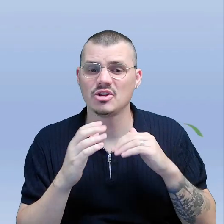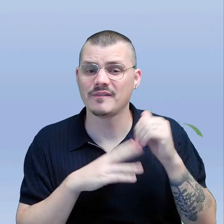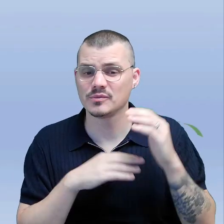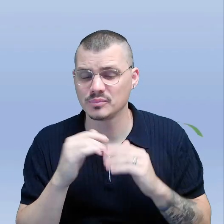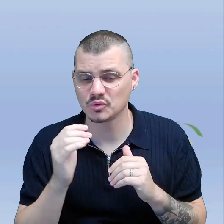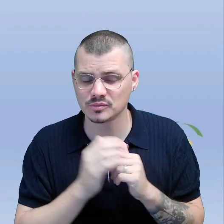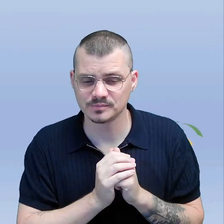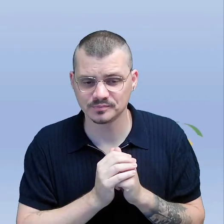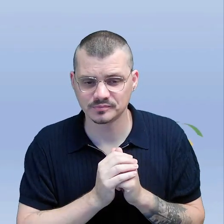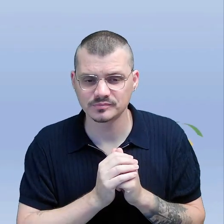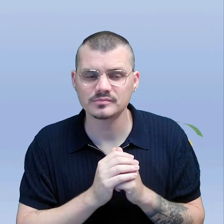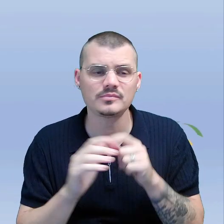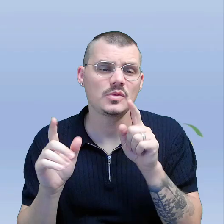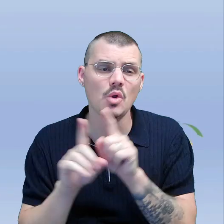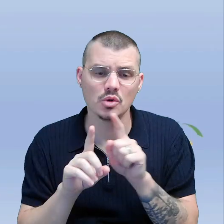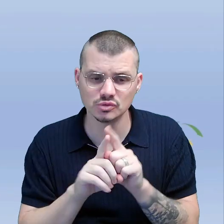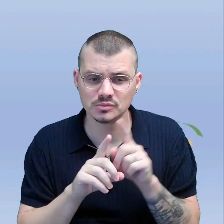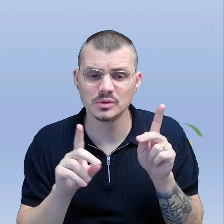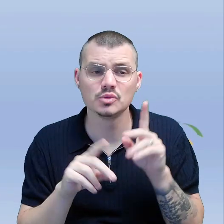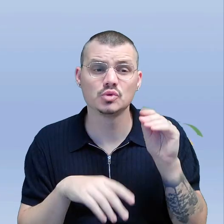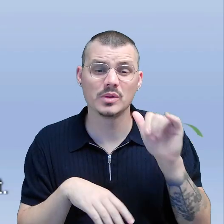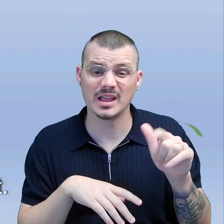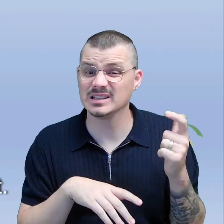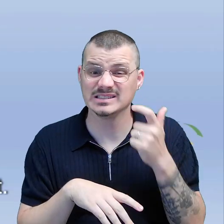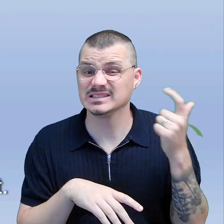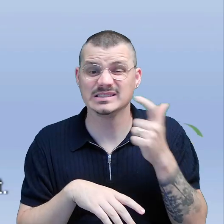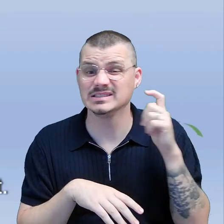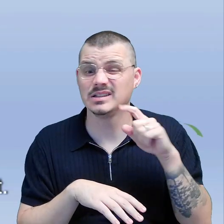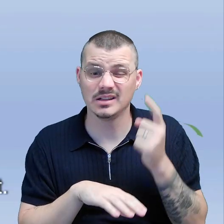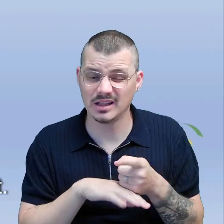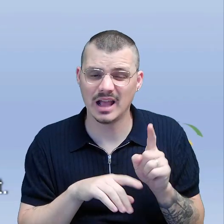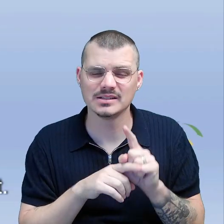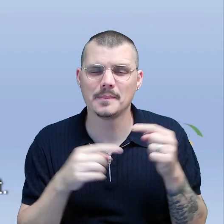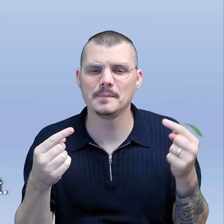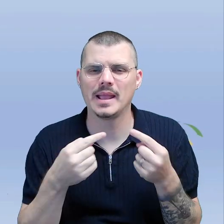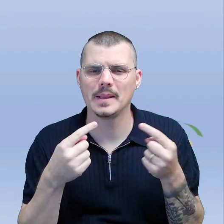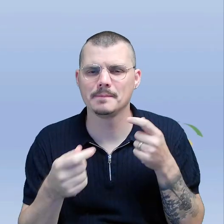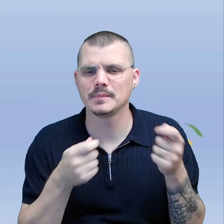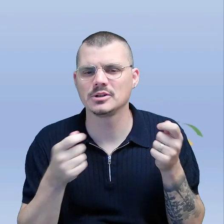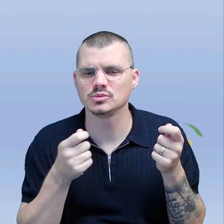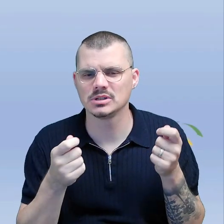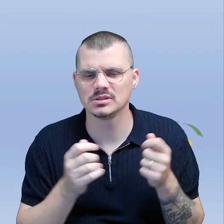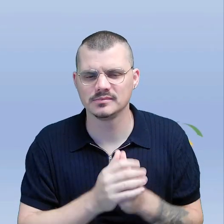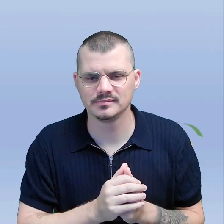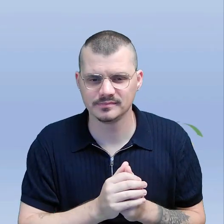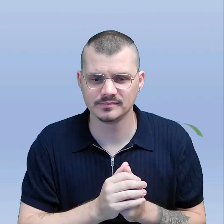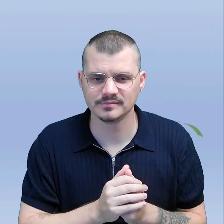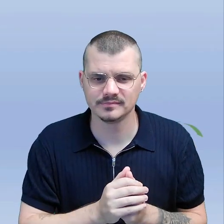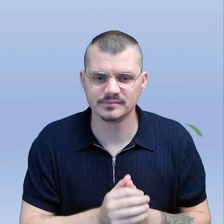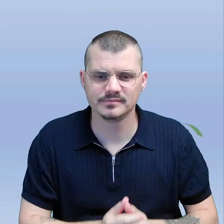comfortable. People also do this as a form of pain management as well.